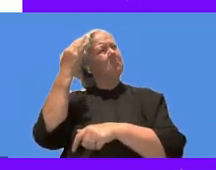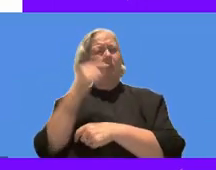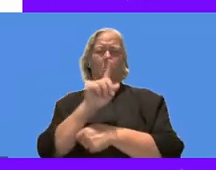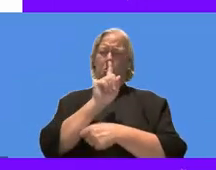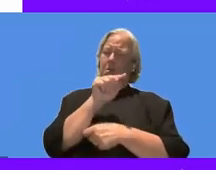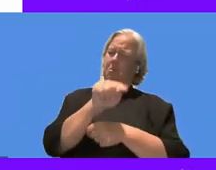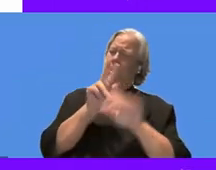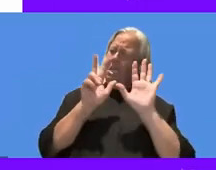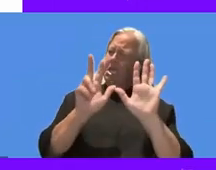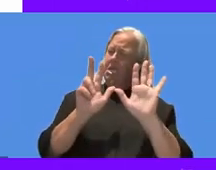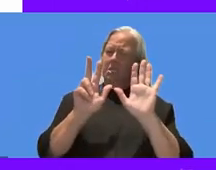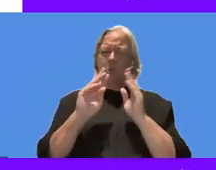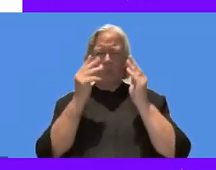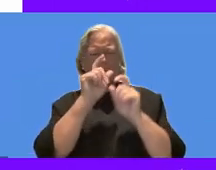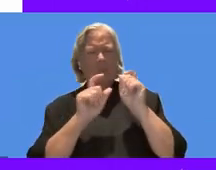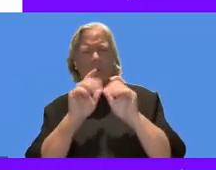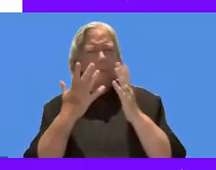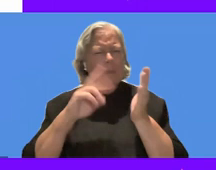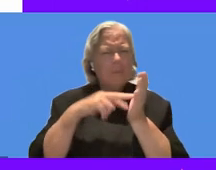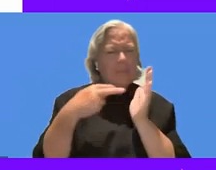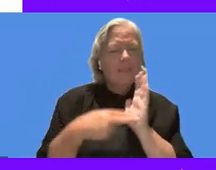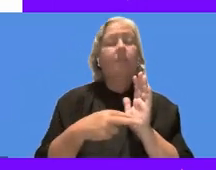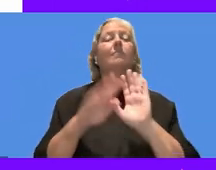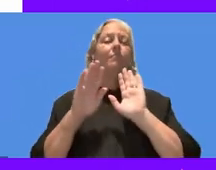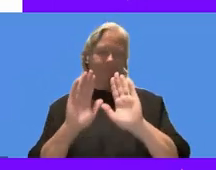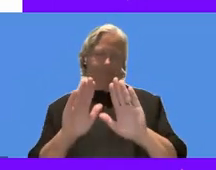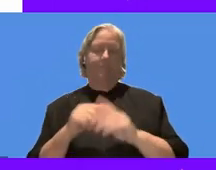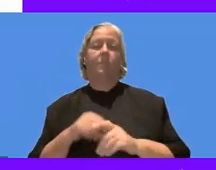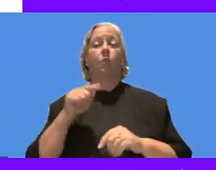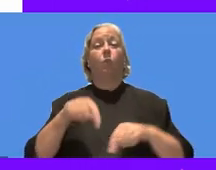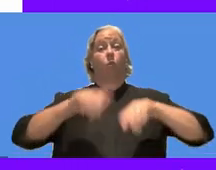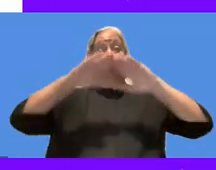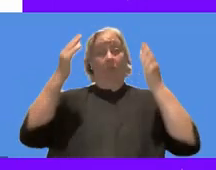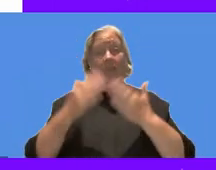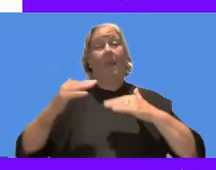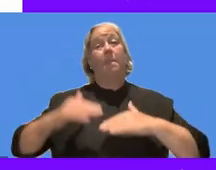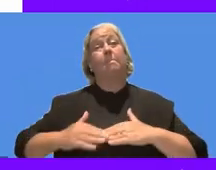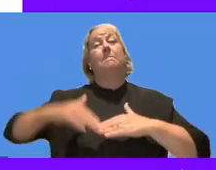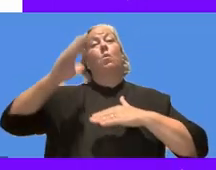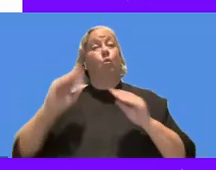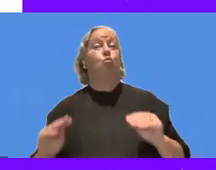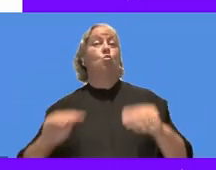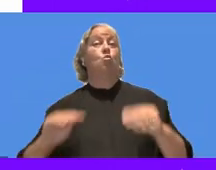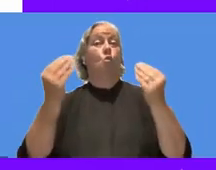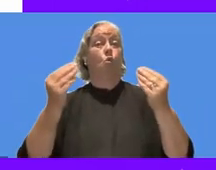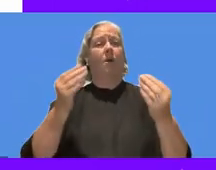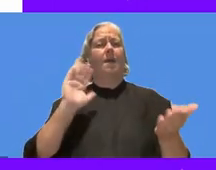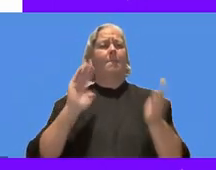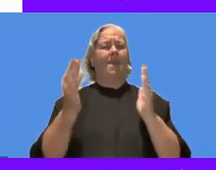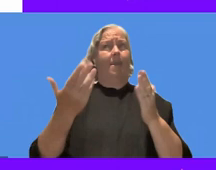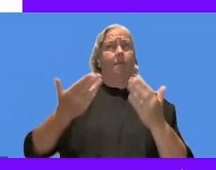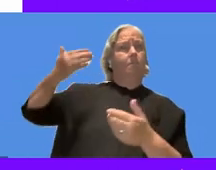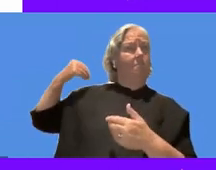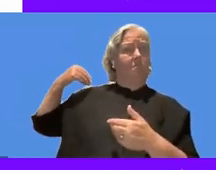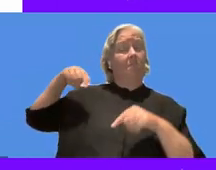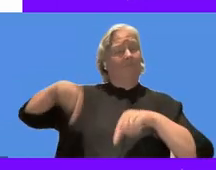for change. What is this? Today, the world has more young people than ever before. Yet, far too many of the